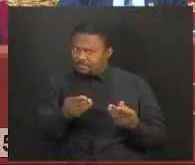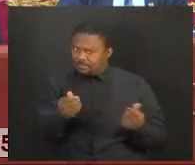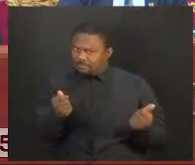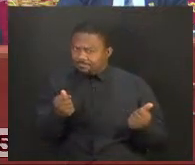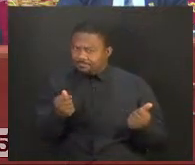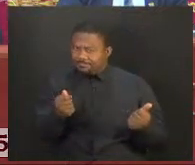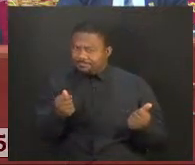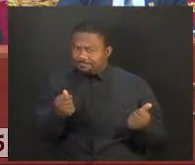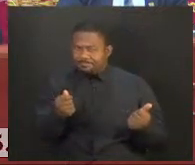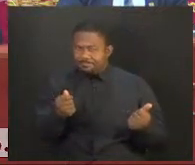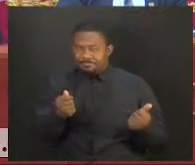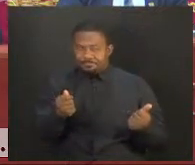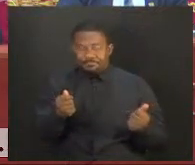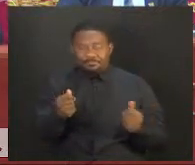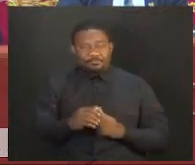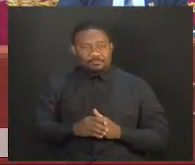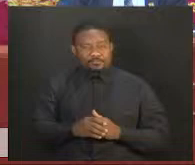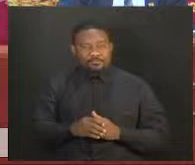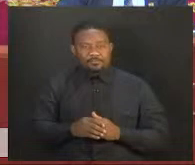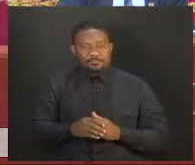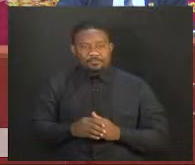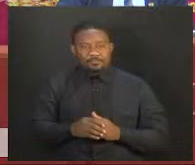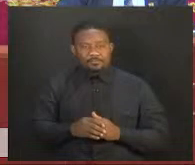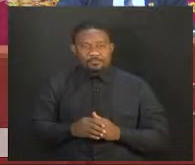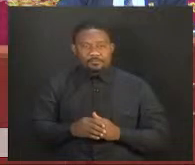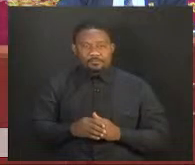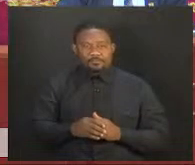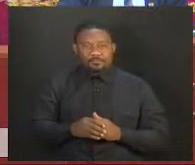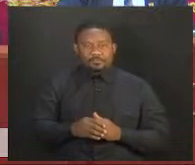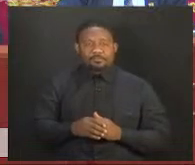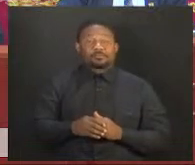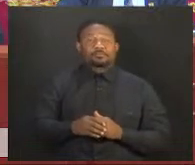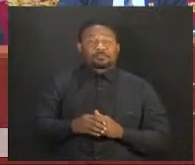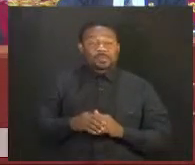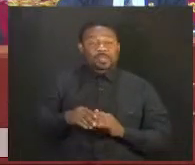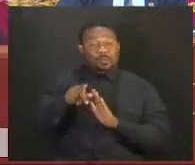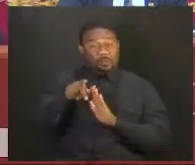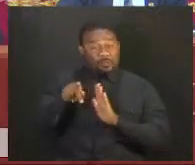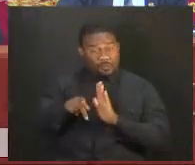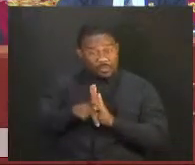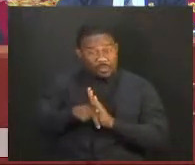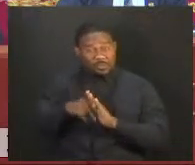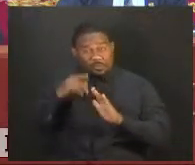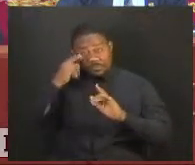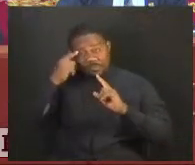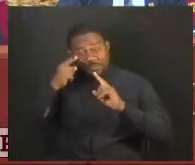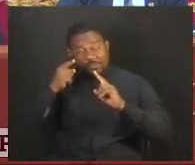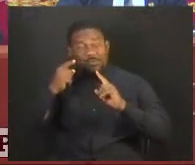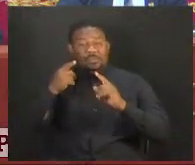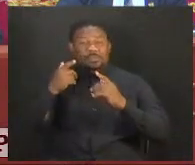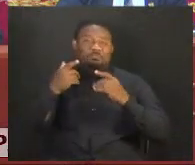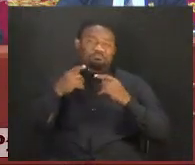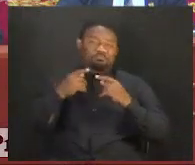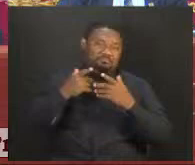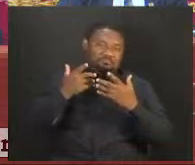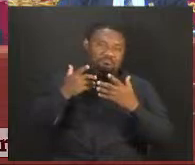followed by the medium-term vision, policy objectives, and targets. Right Honorable